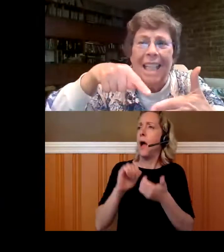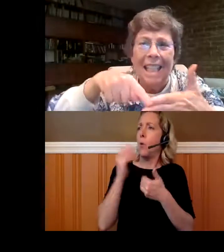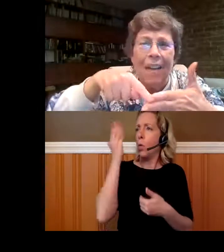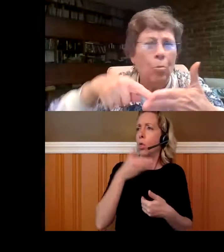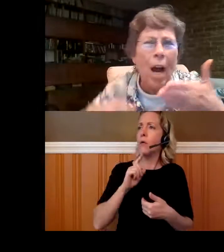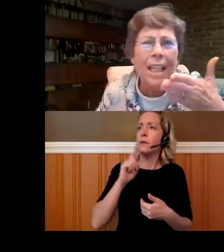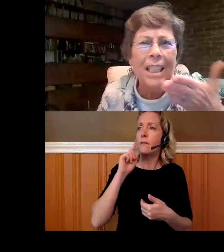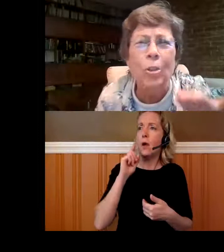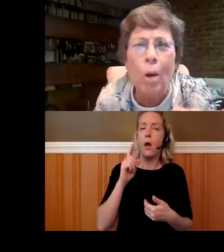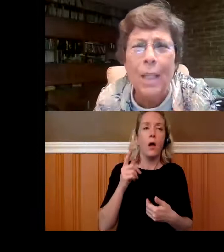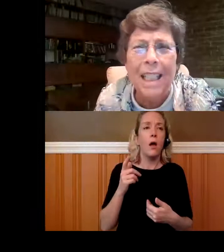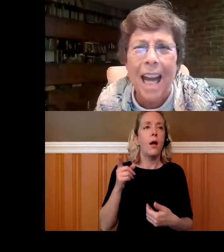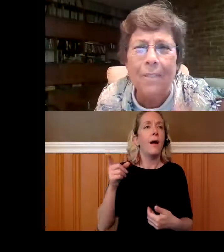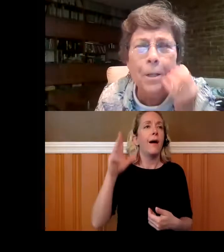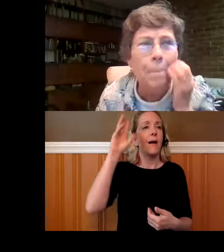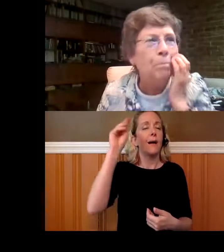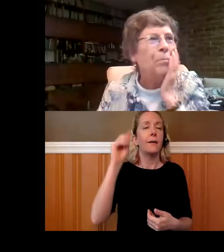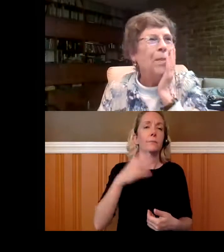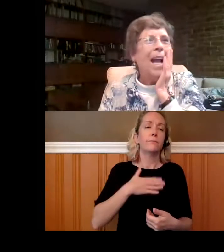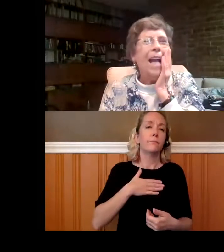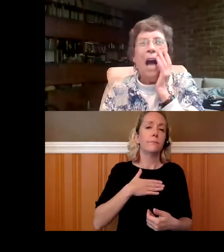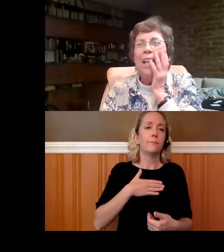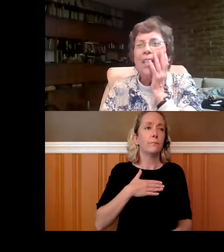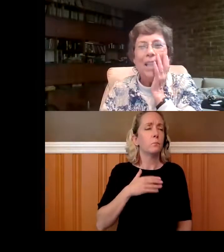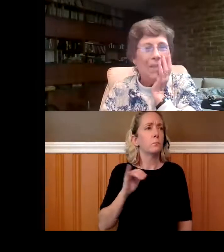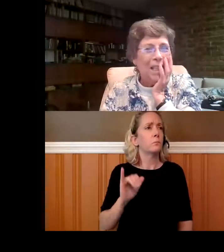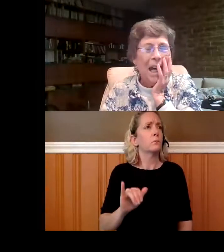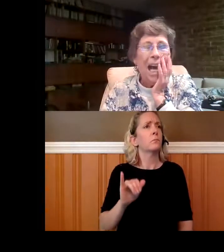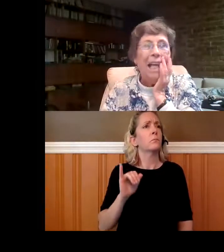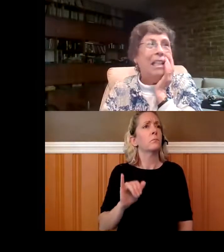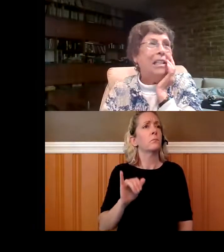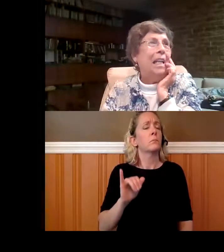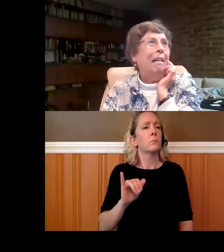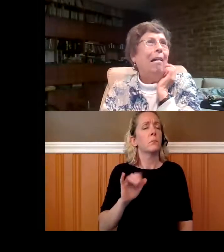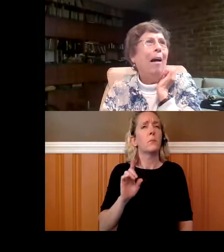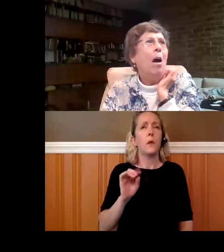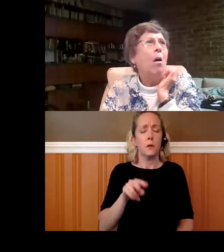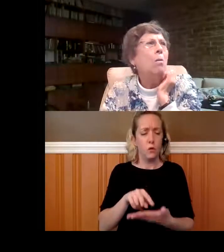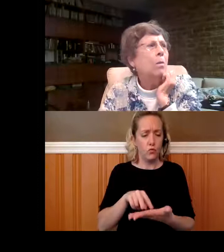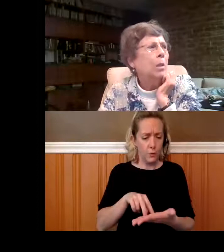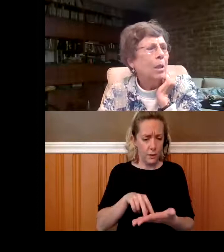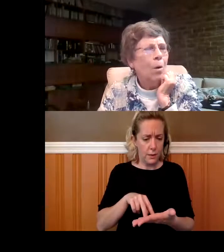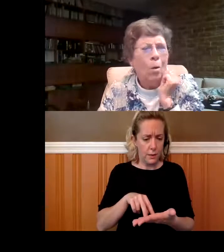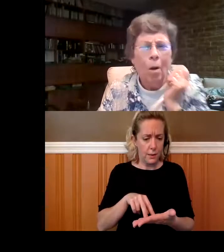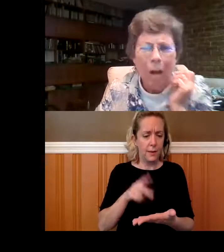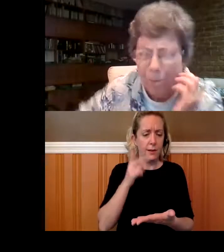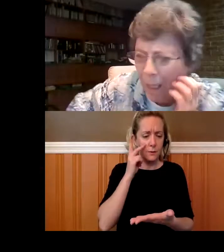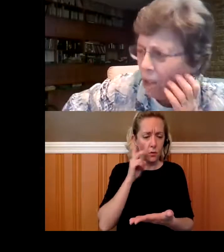And I just love this guy. He just like, oh, I read the card. I saw the word